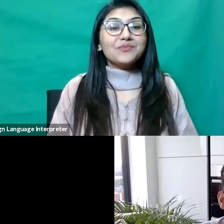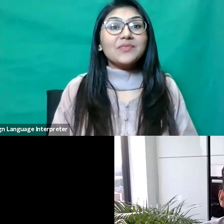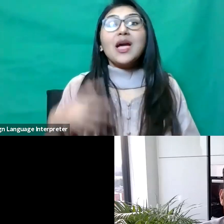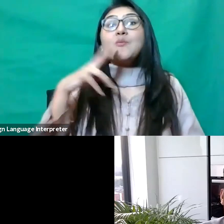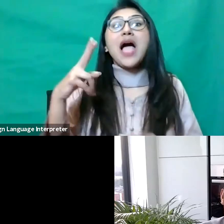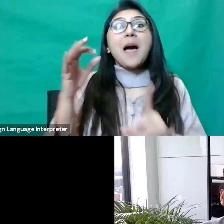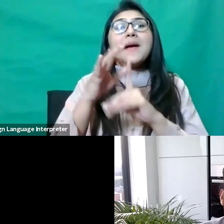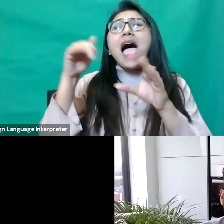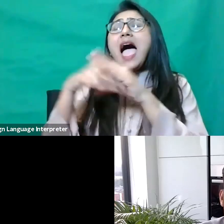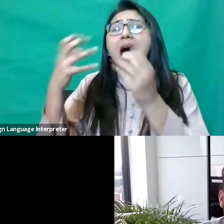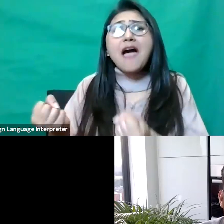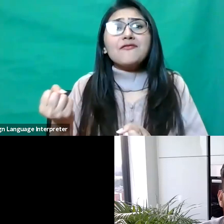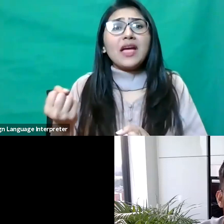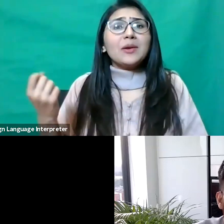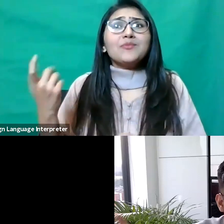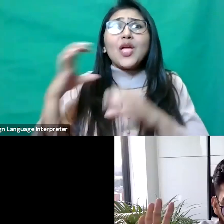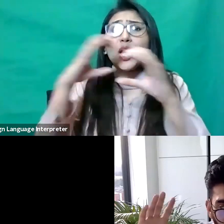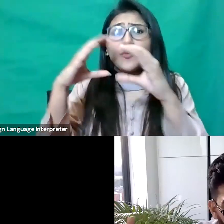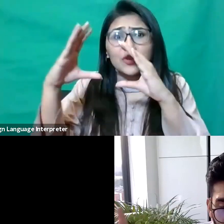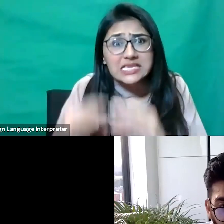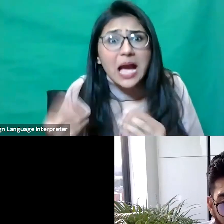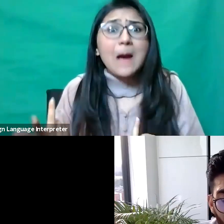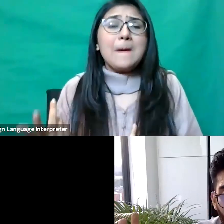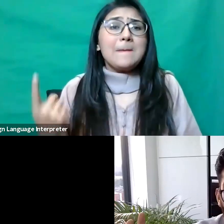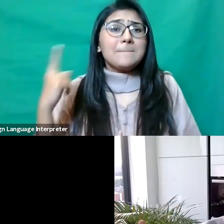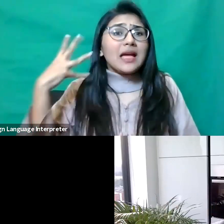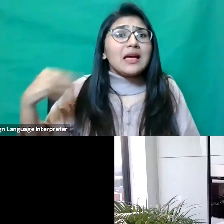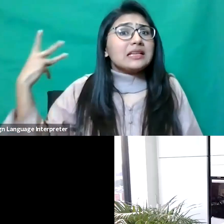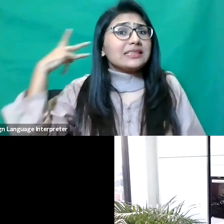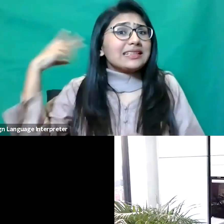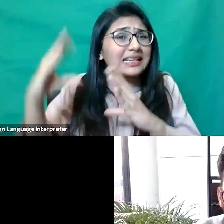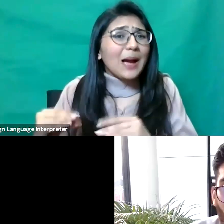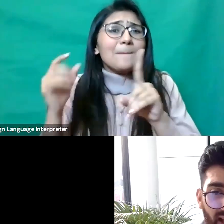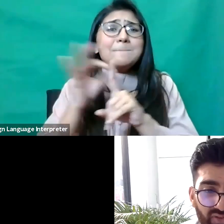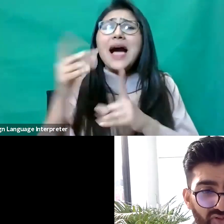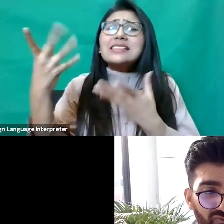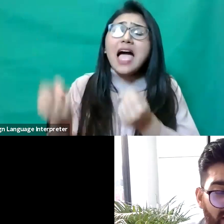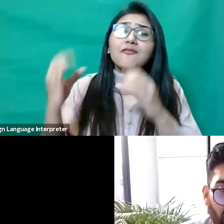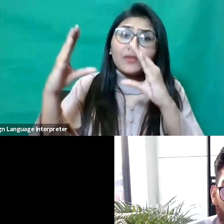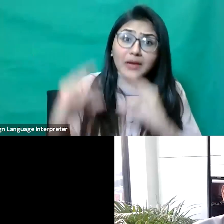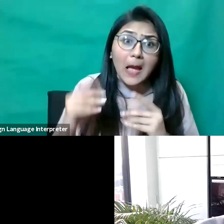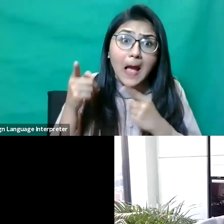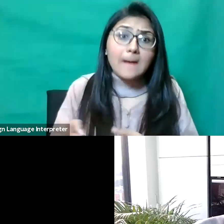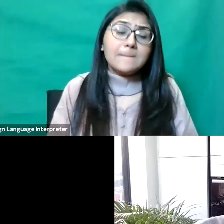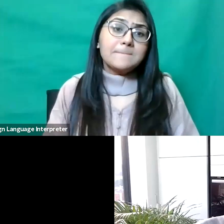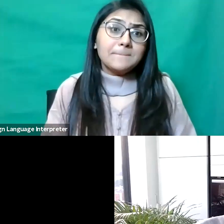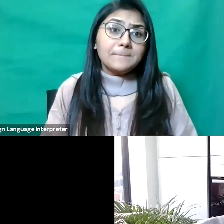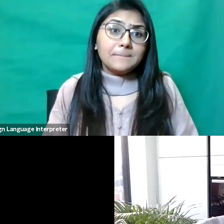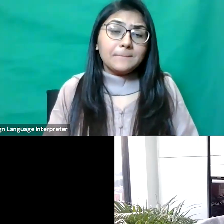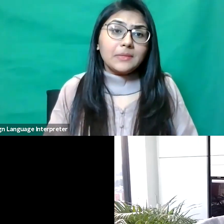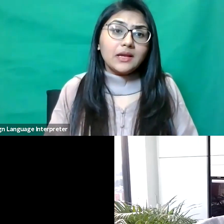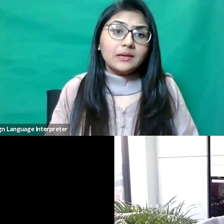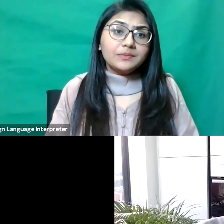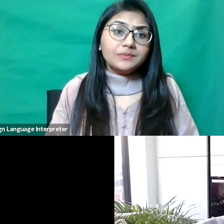hearing loss, lack of communication, lack of cochlear implants. But I mean, we have to just raise awareness to